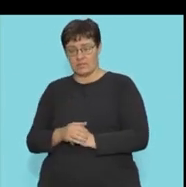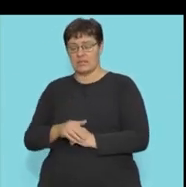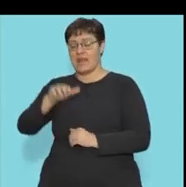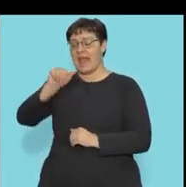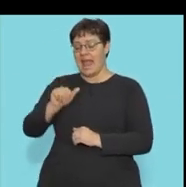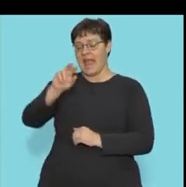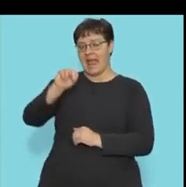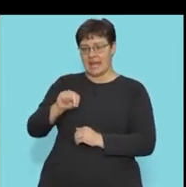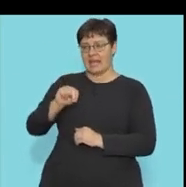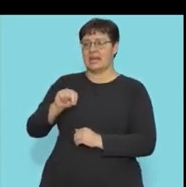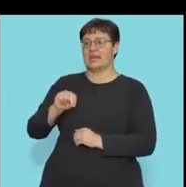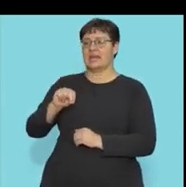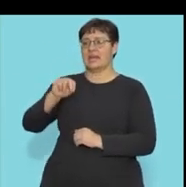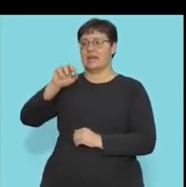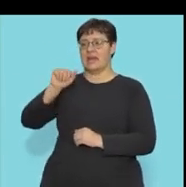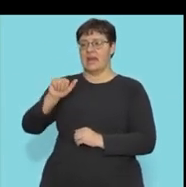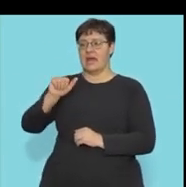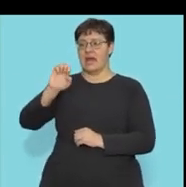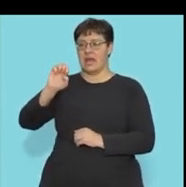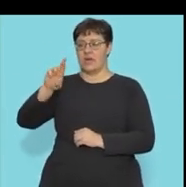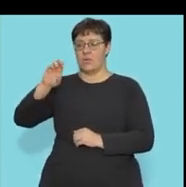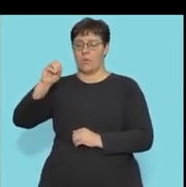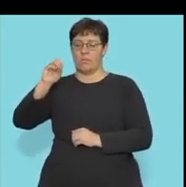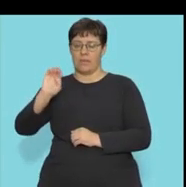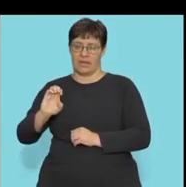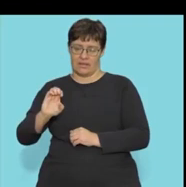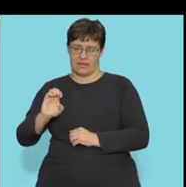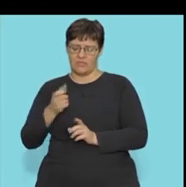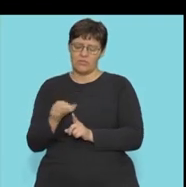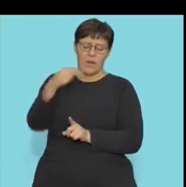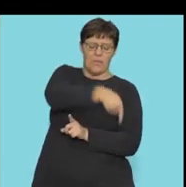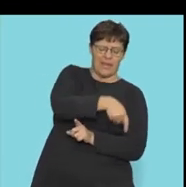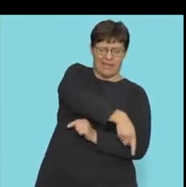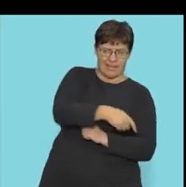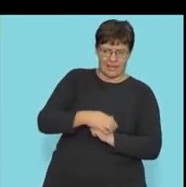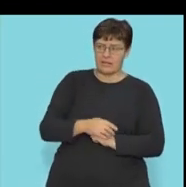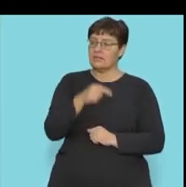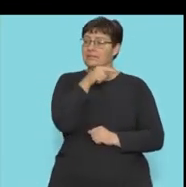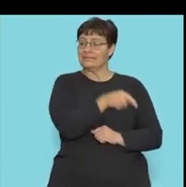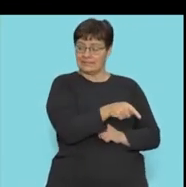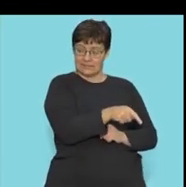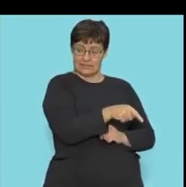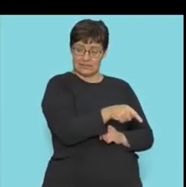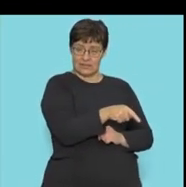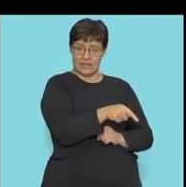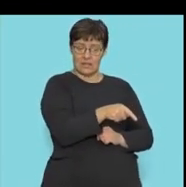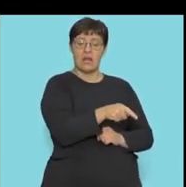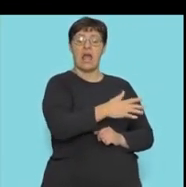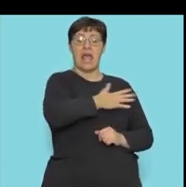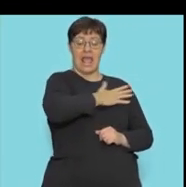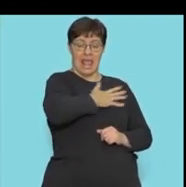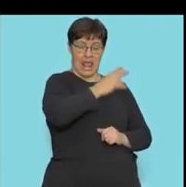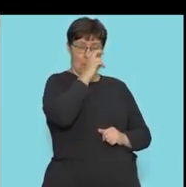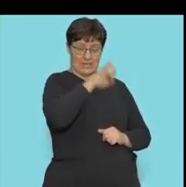at is anaerobic respiration. If we just step back, we said that this was